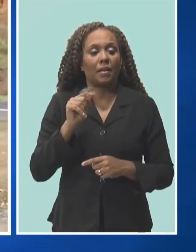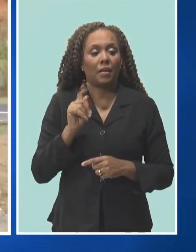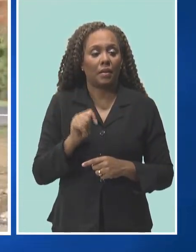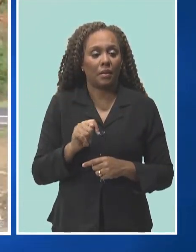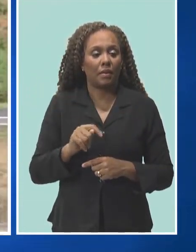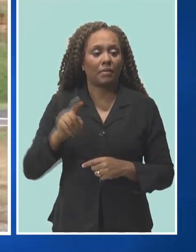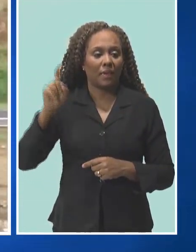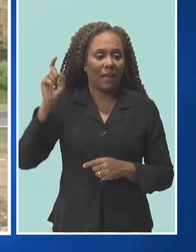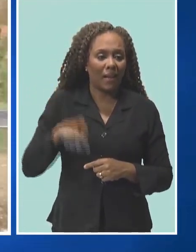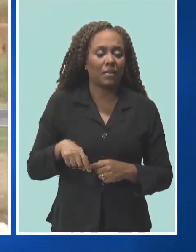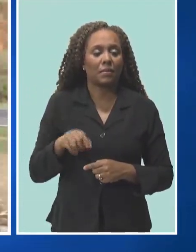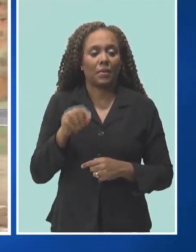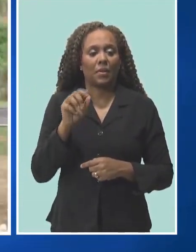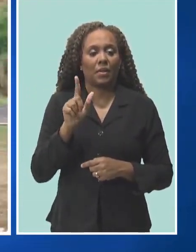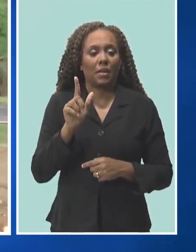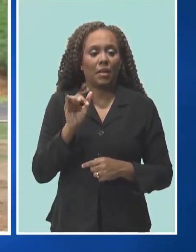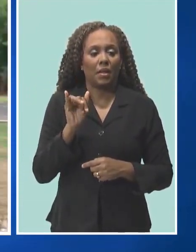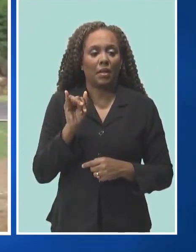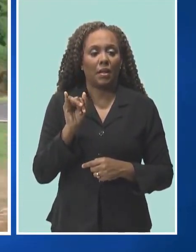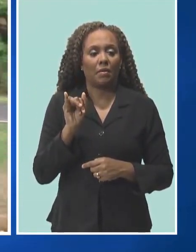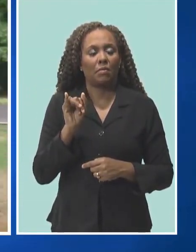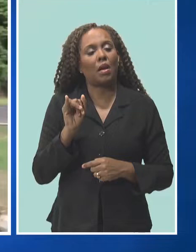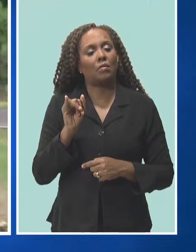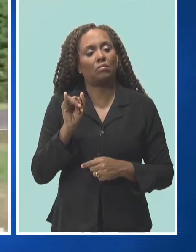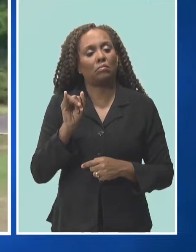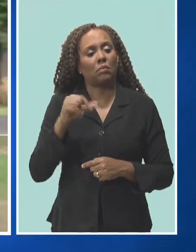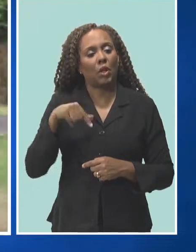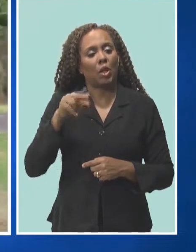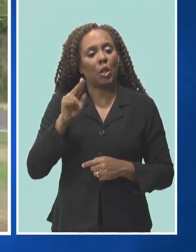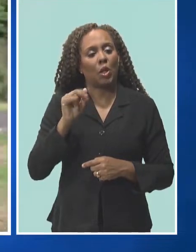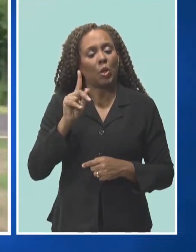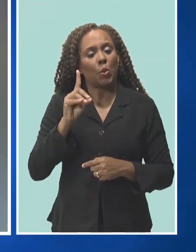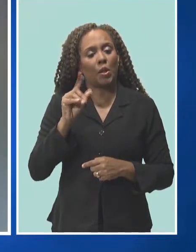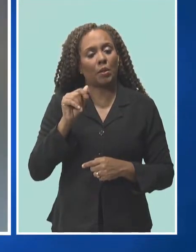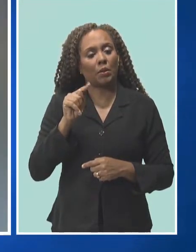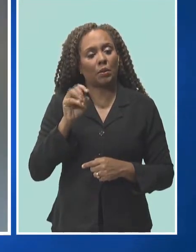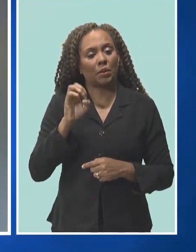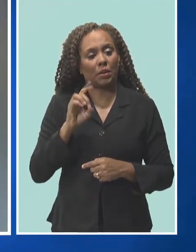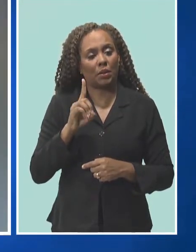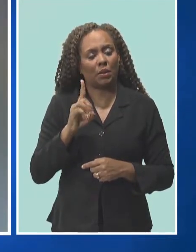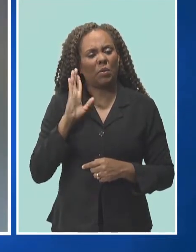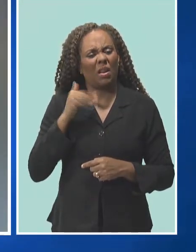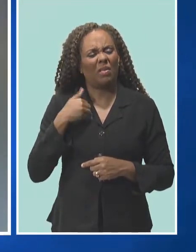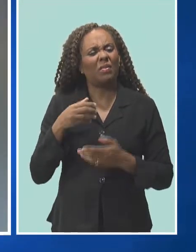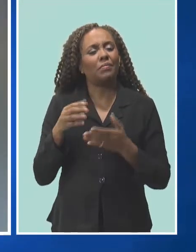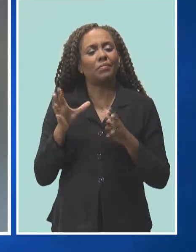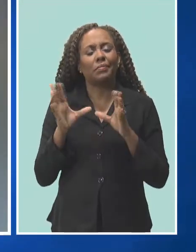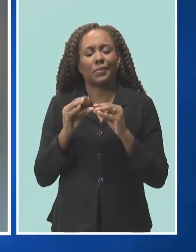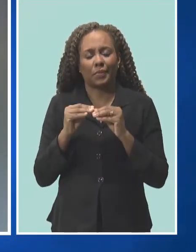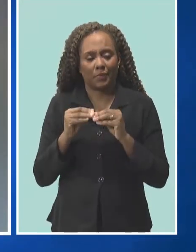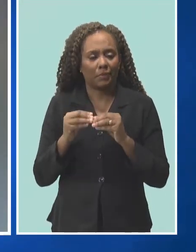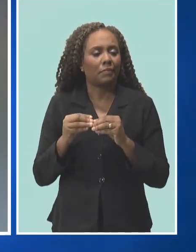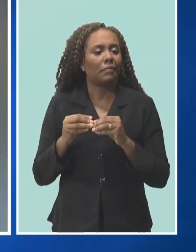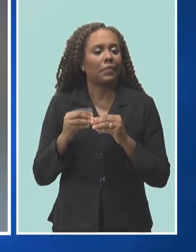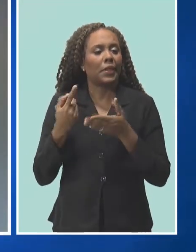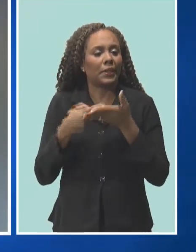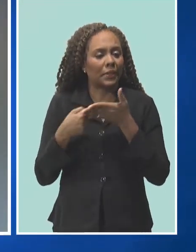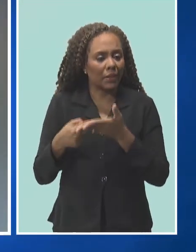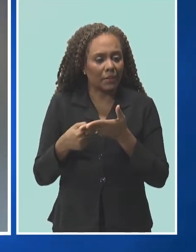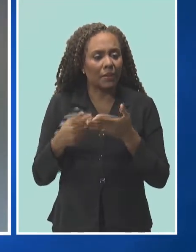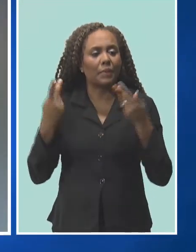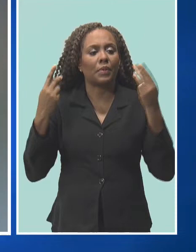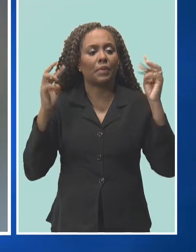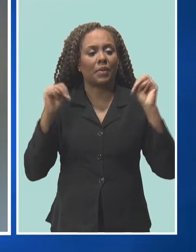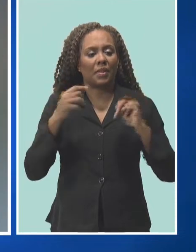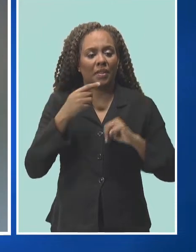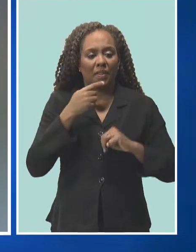Mr. Brown, a new entity will be formed and a meeting of all shareholders will be held shortly to discuss the matter. Prime Minister Brown says the